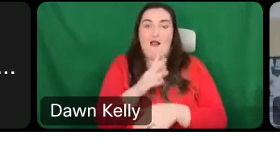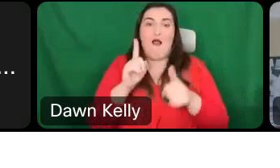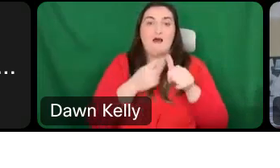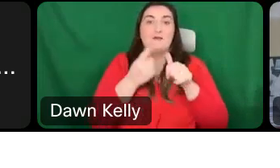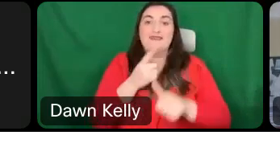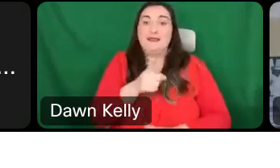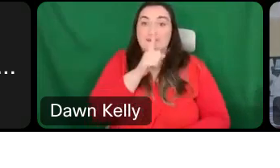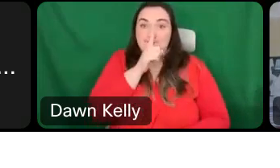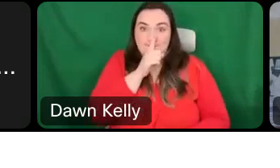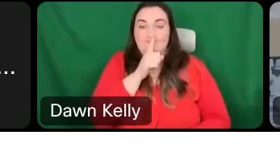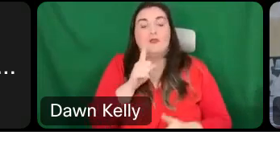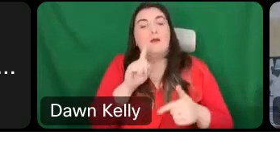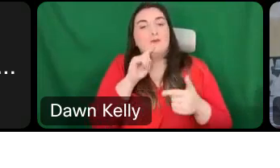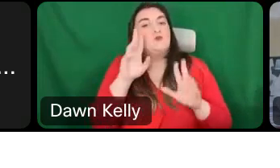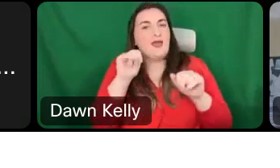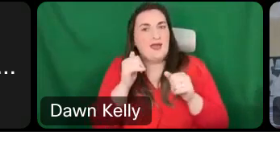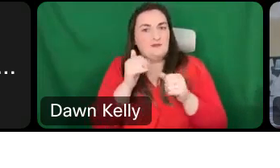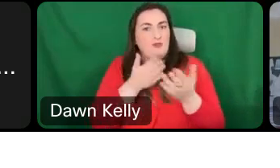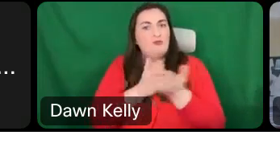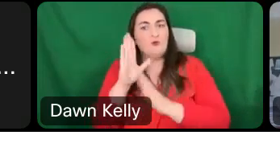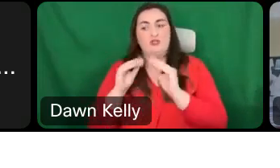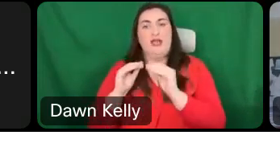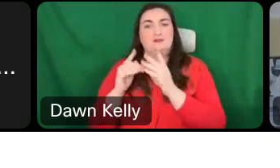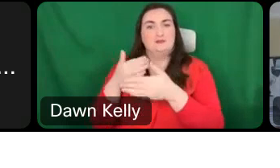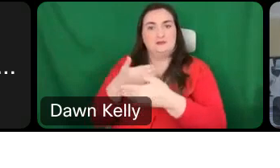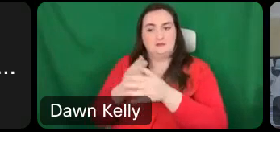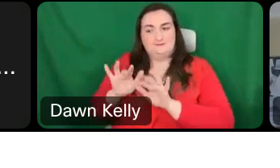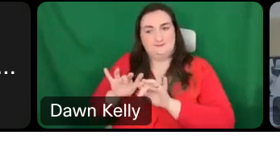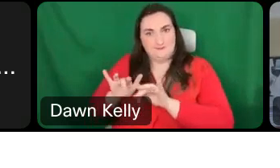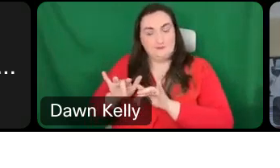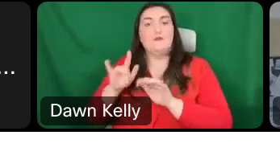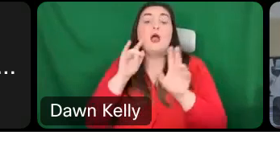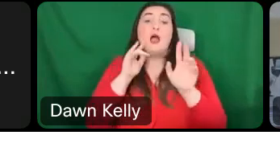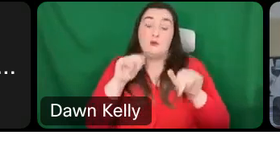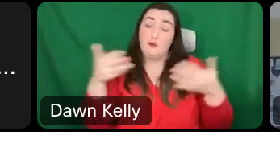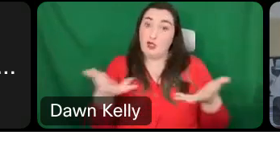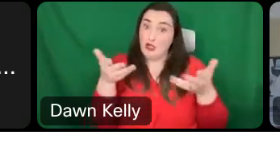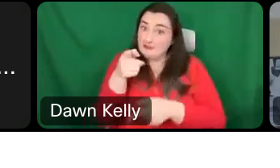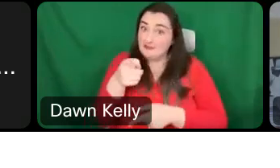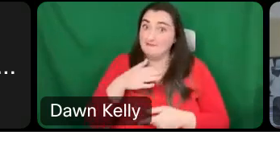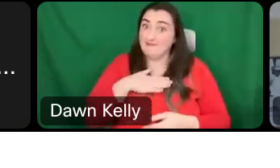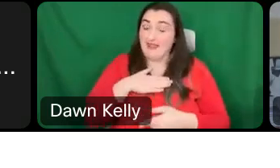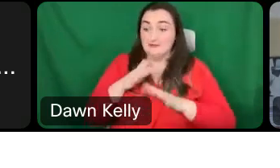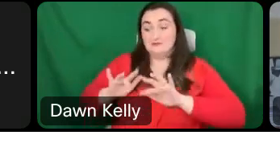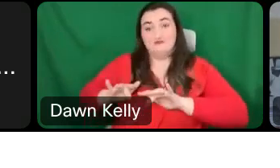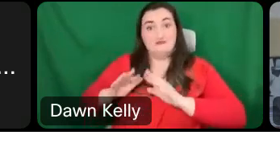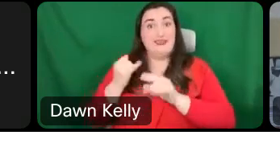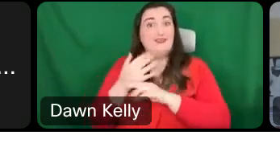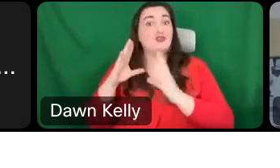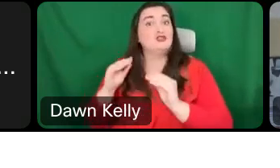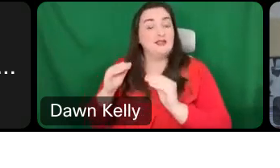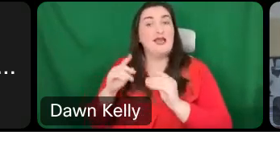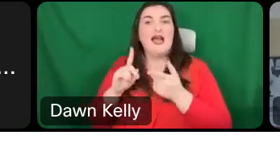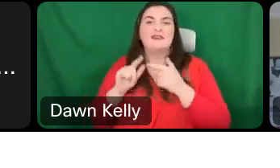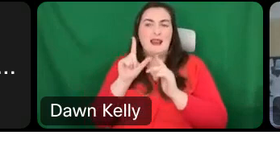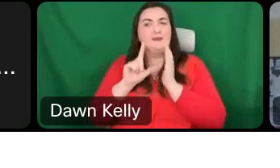can engage with us through the chat box, and we would certainly encourage that. And I think later on, we'd